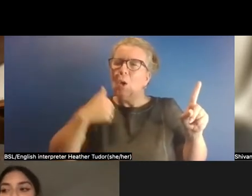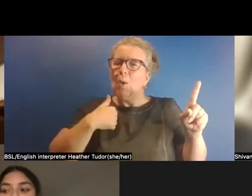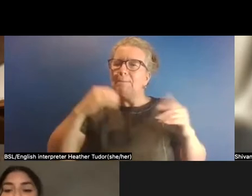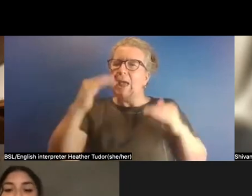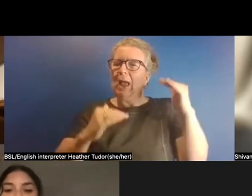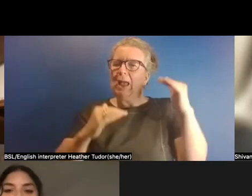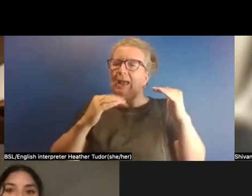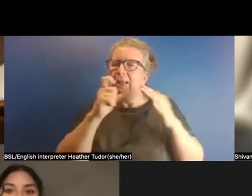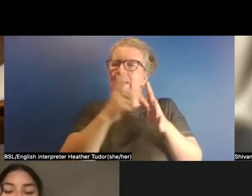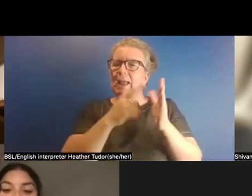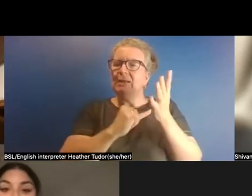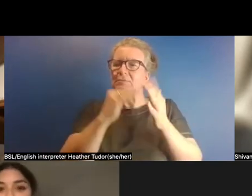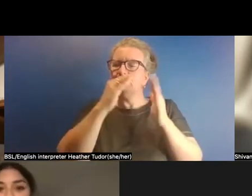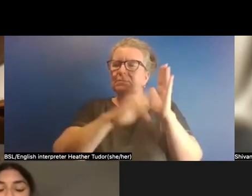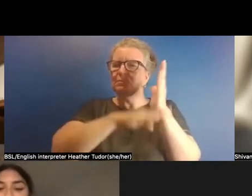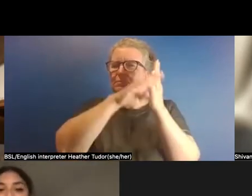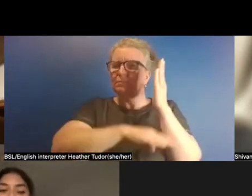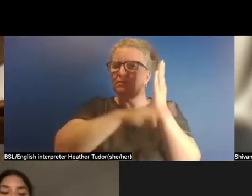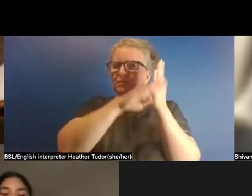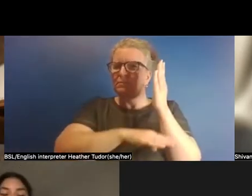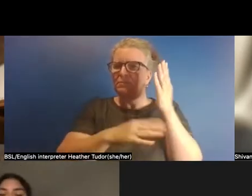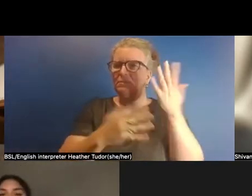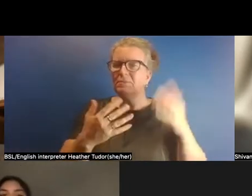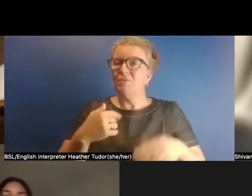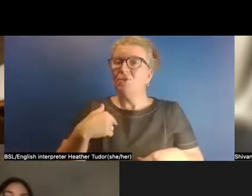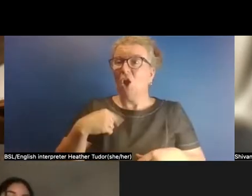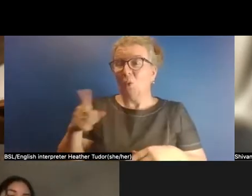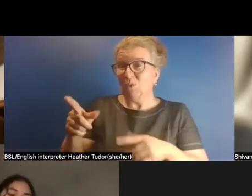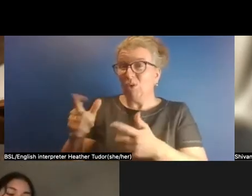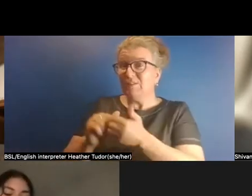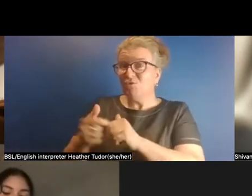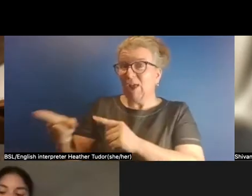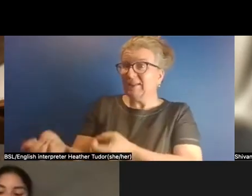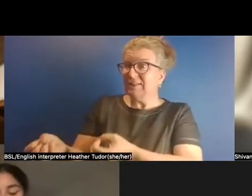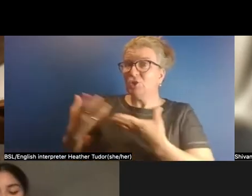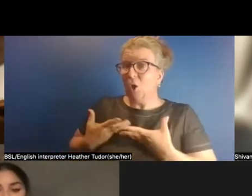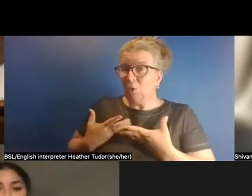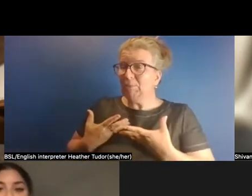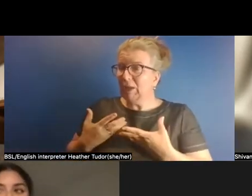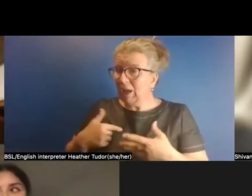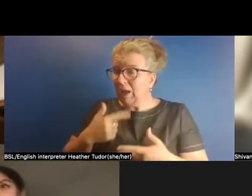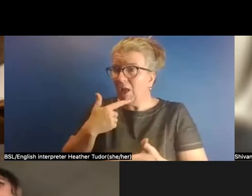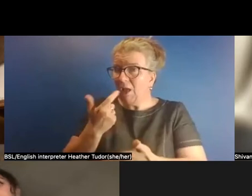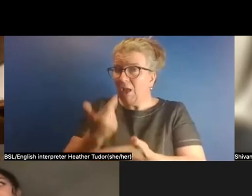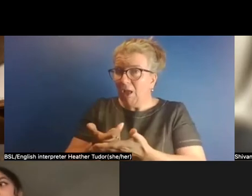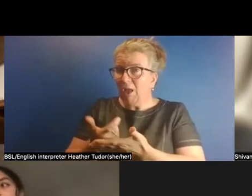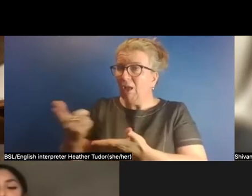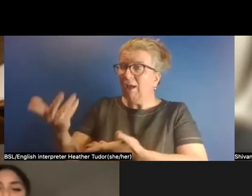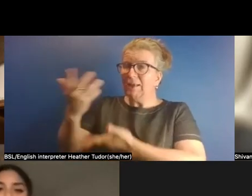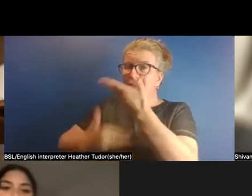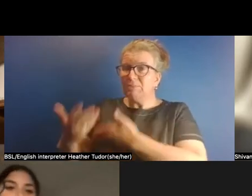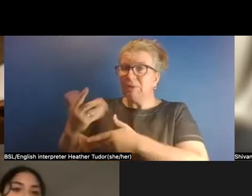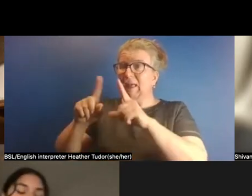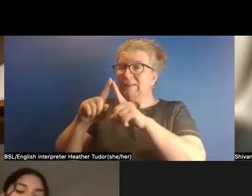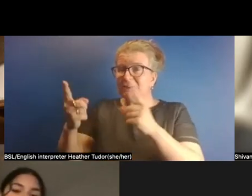kind of saw like that I didn't have a clue about what he's talking about, and he kind of broke it down for me and told me about sort of all the different castes and what they